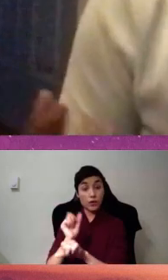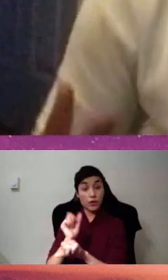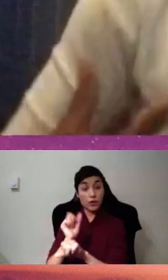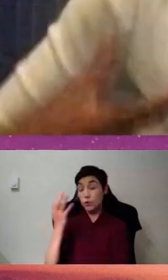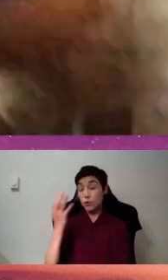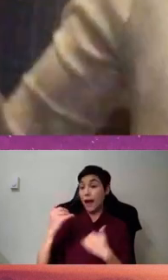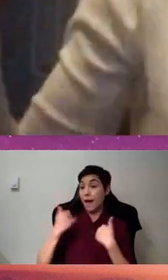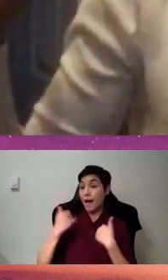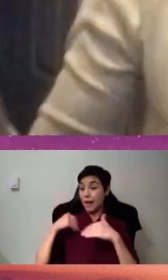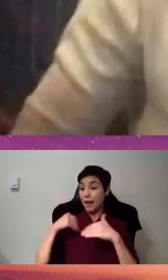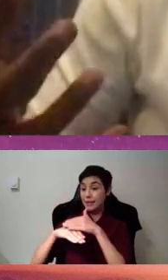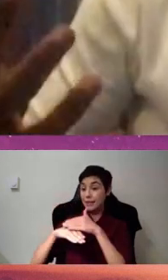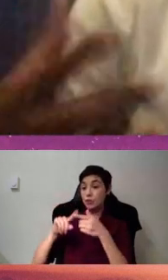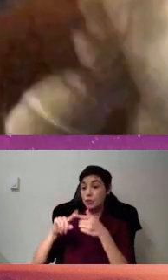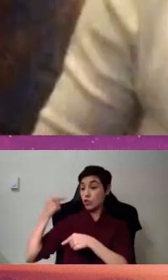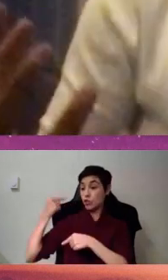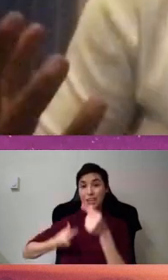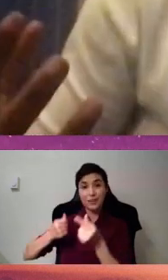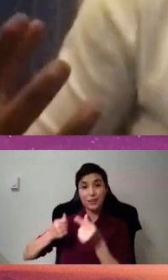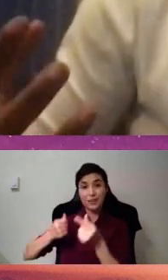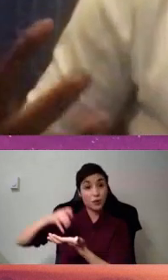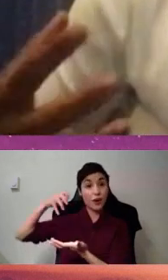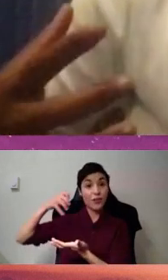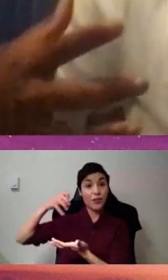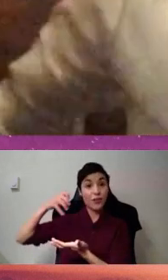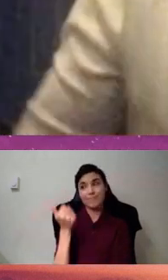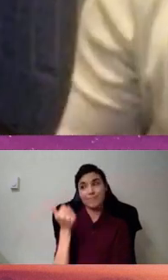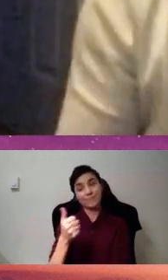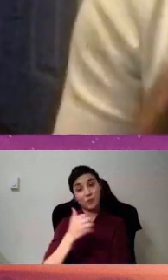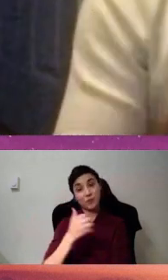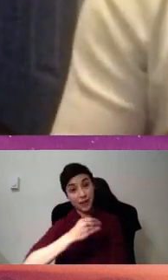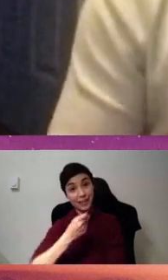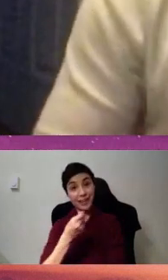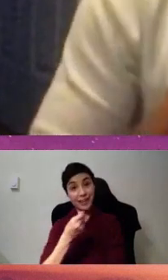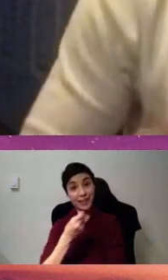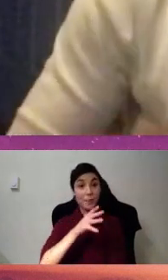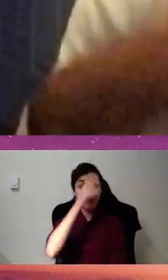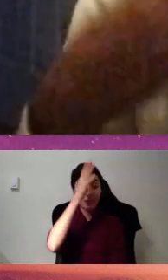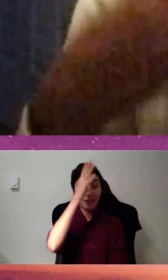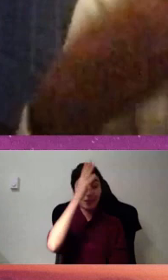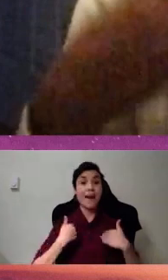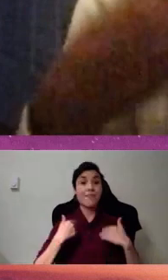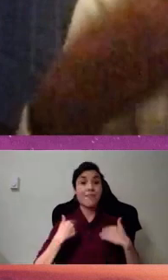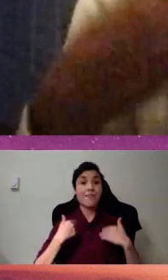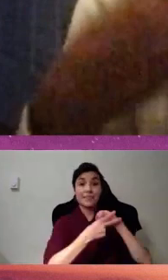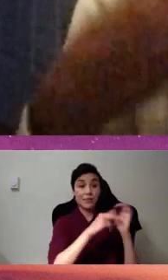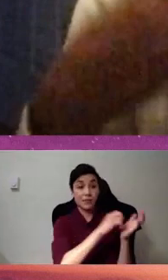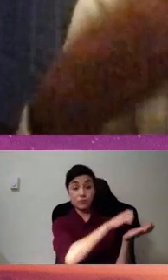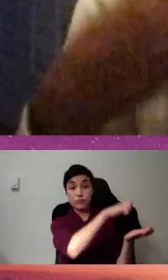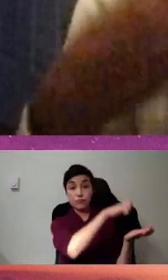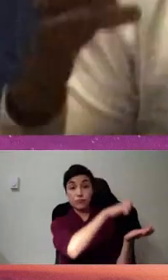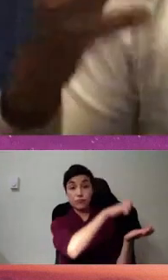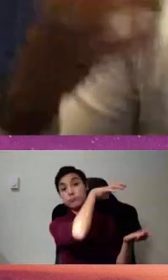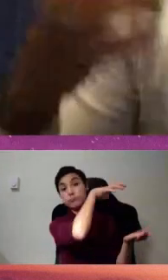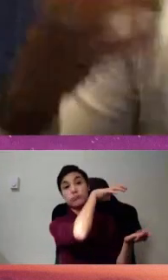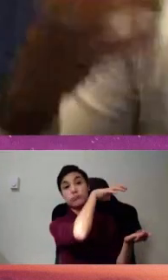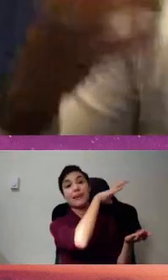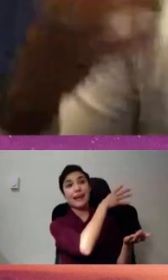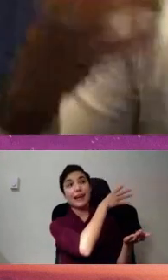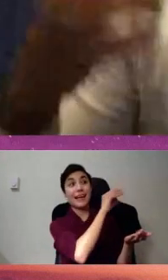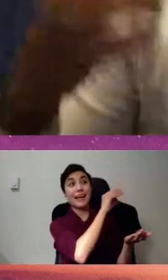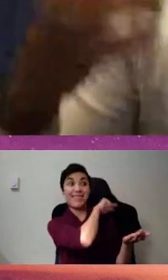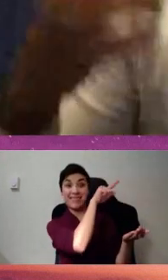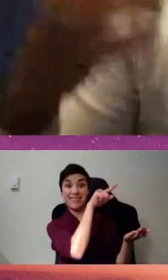white and your parents, you know, like have like a savings account that is, you know, very much so connected to slavery and land